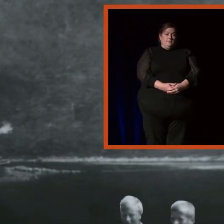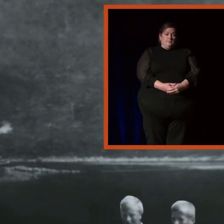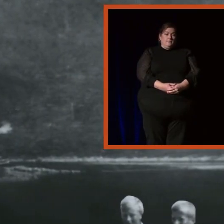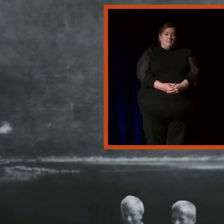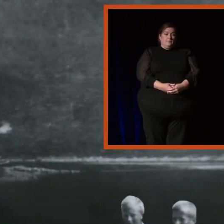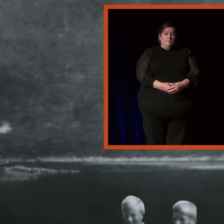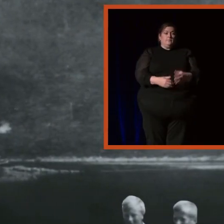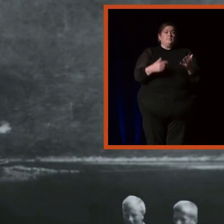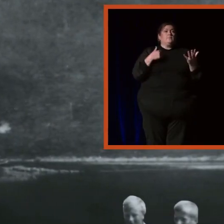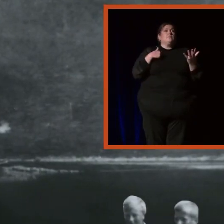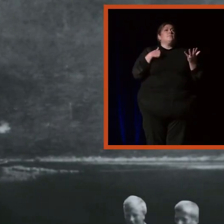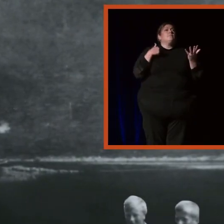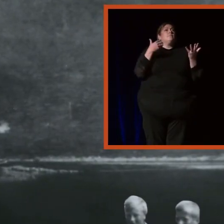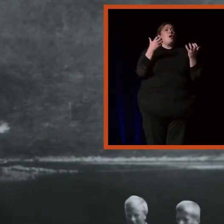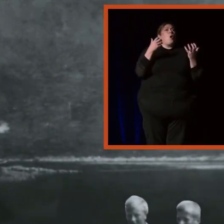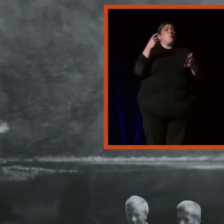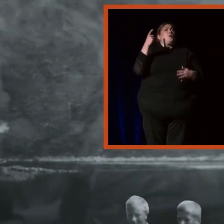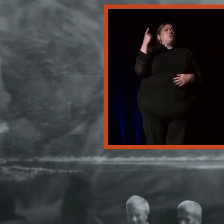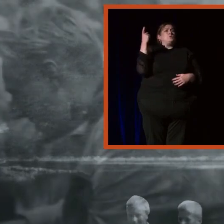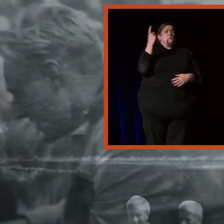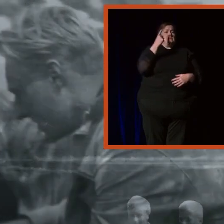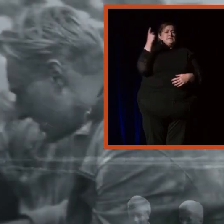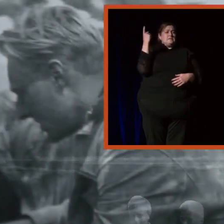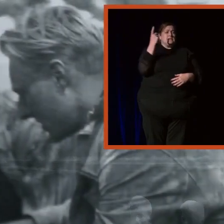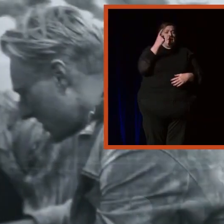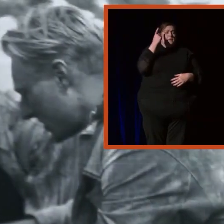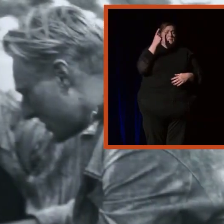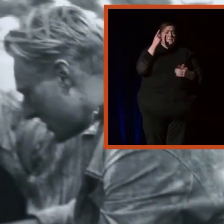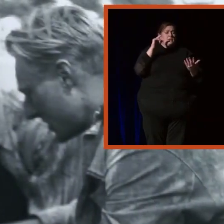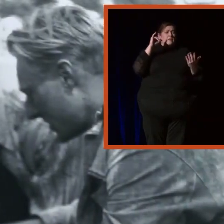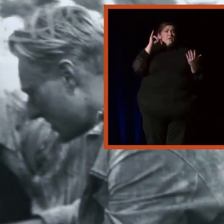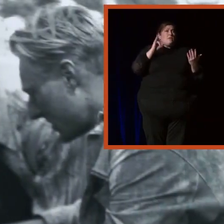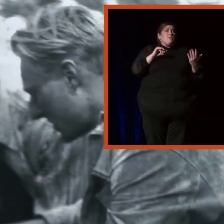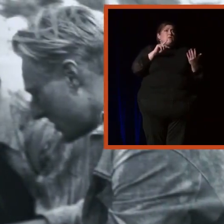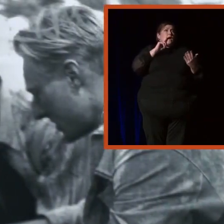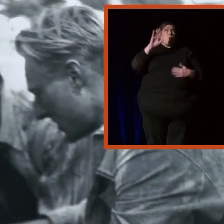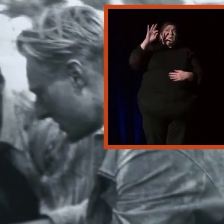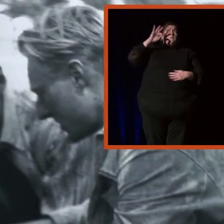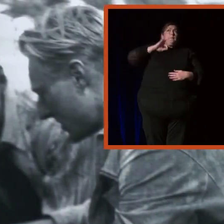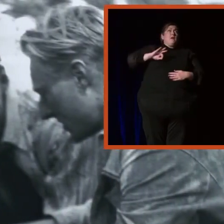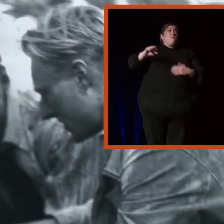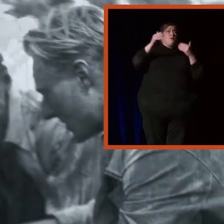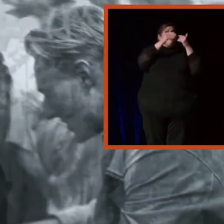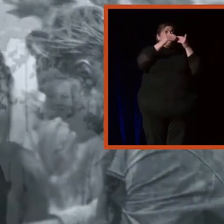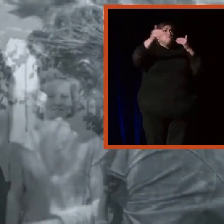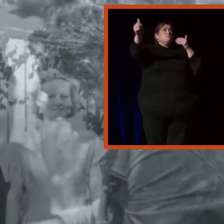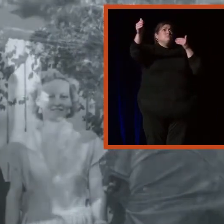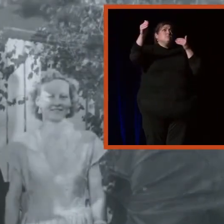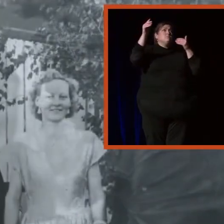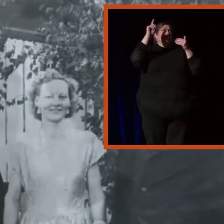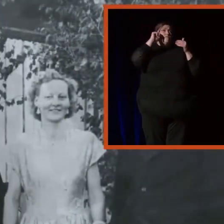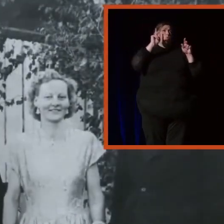I wanted to do something that is of long-range benefit to humankind.